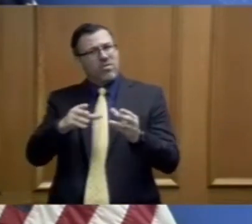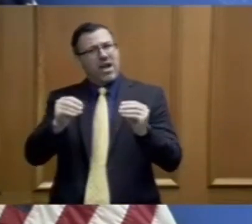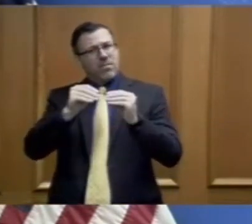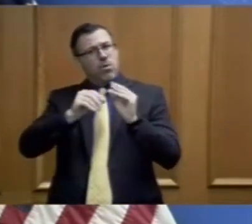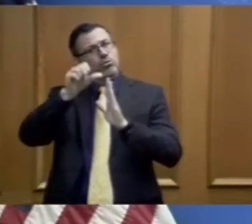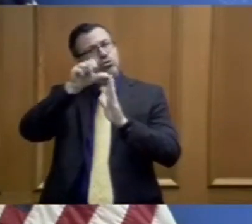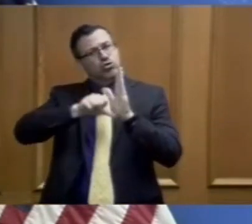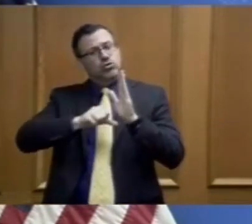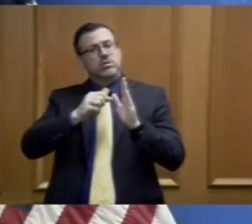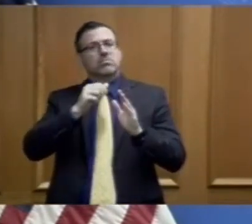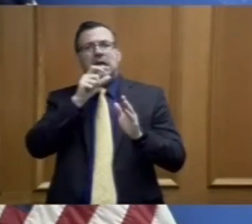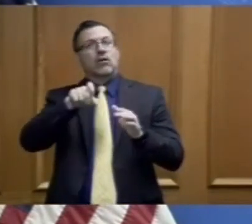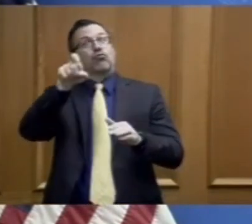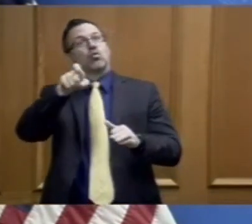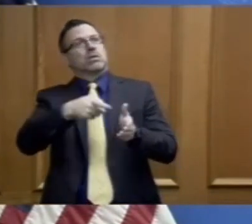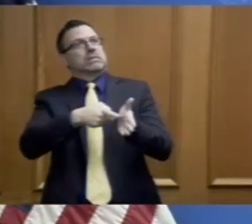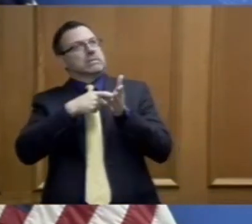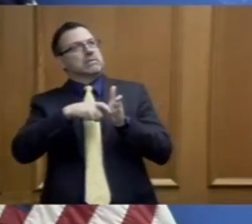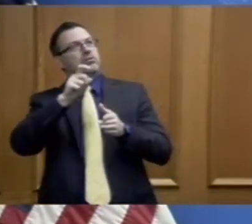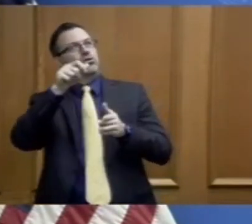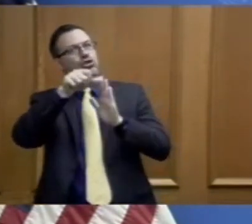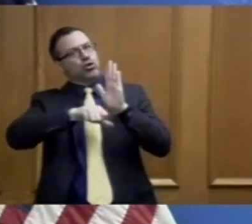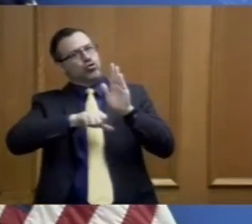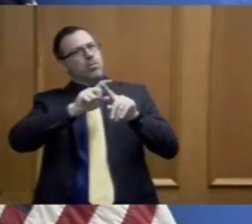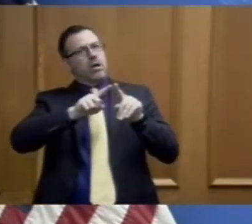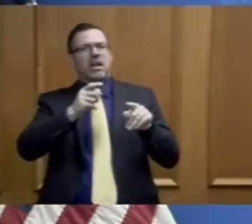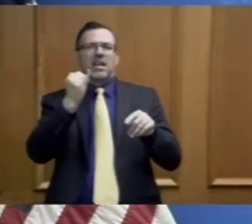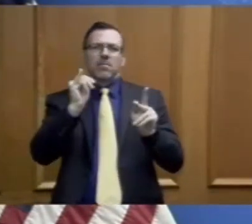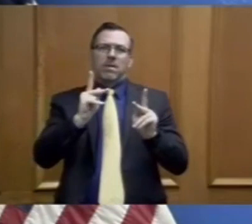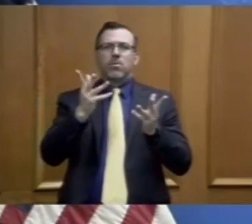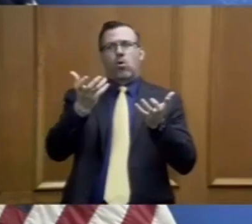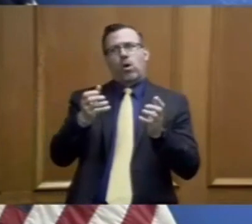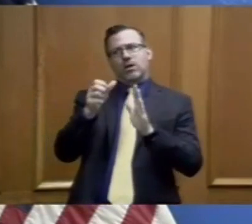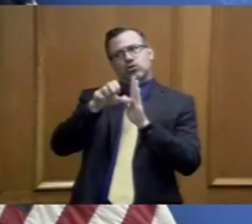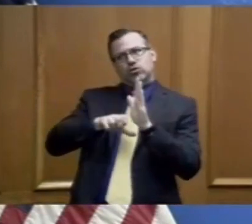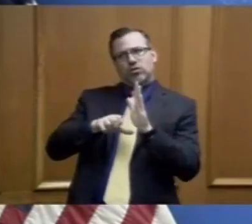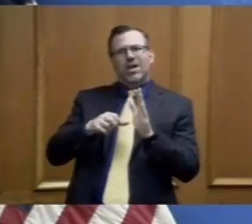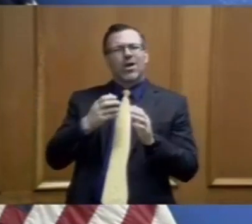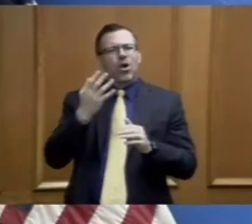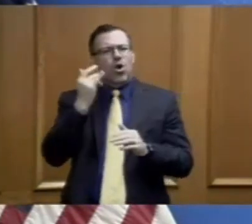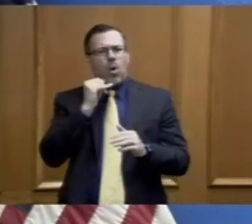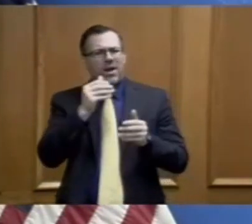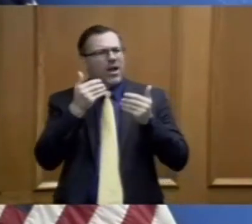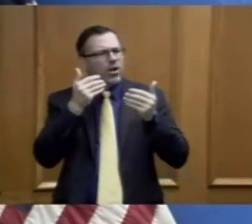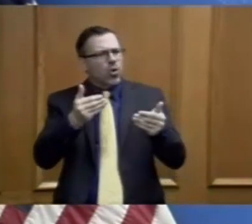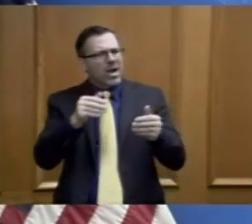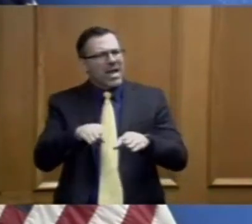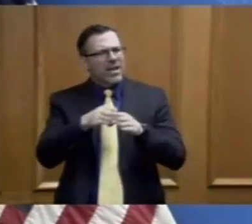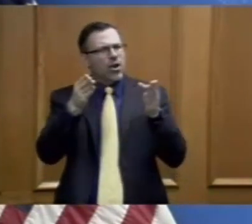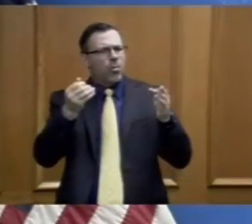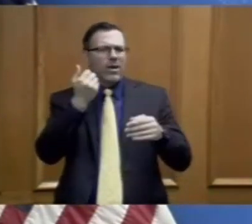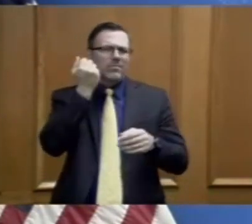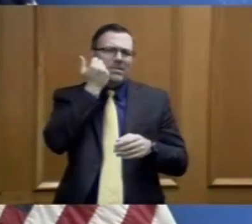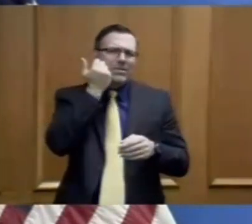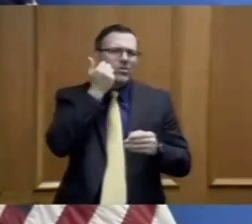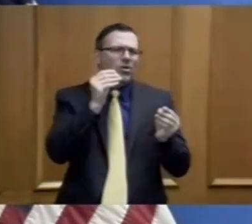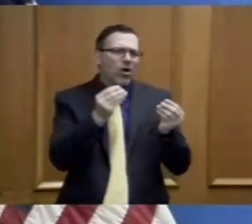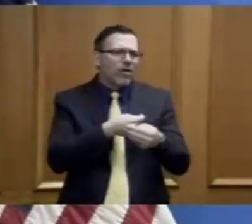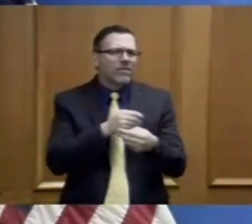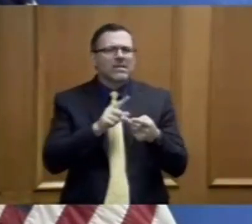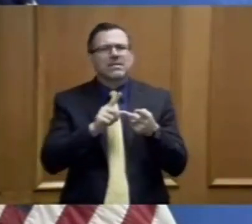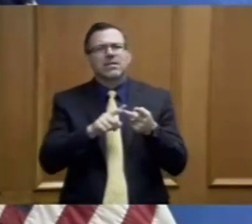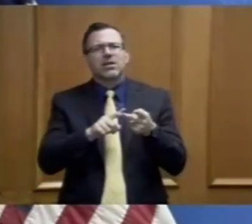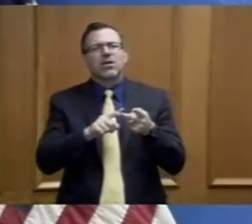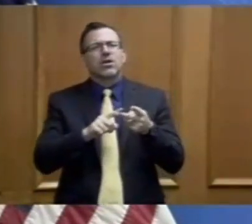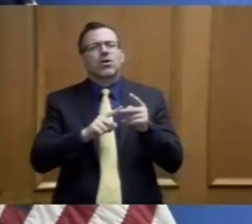go ahead and open up these hospitals and the dental offices for elective procedures? Yeah, that's a